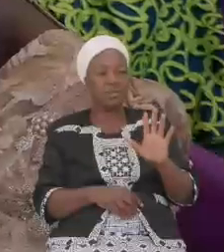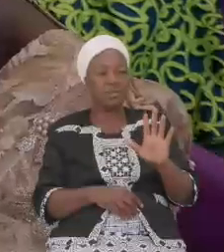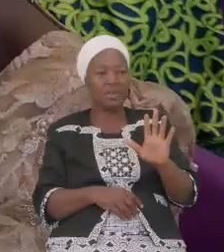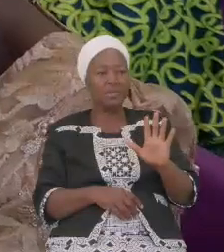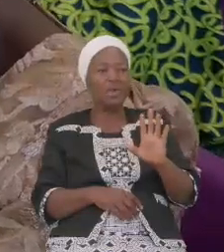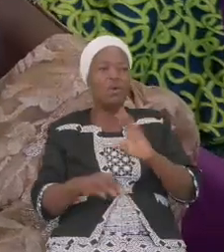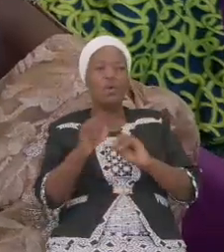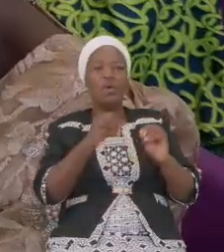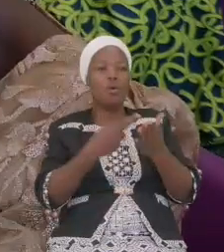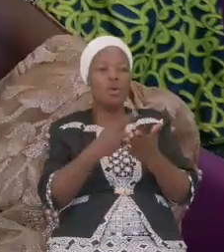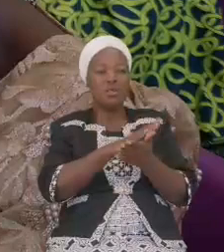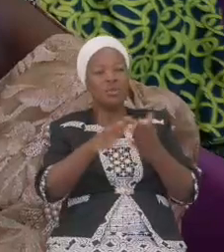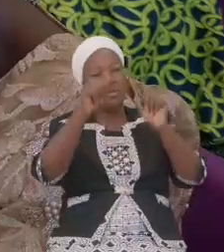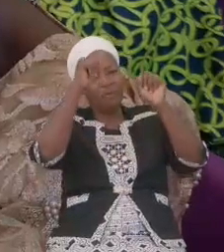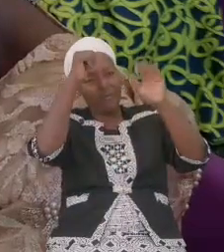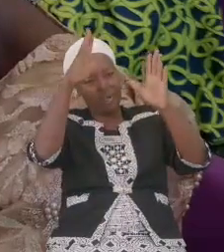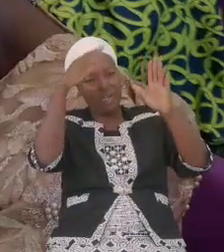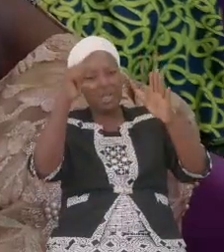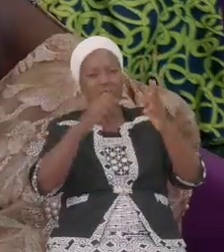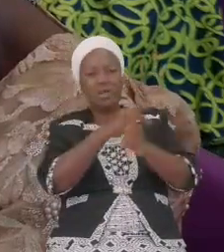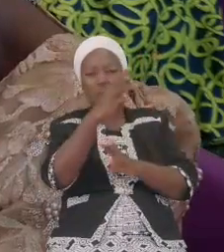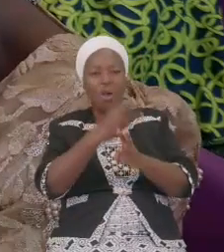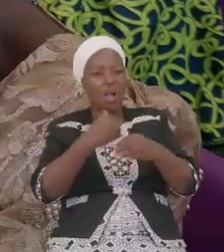Father, the world has not